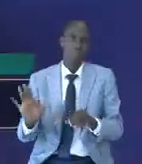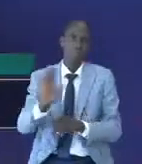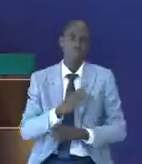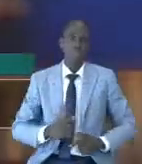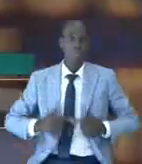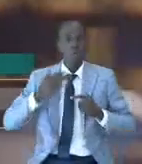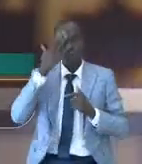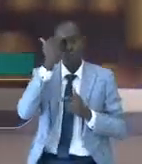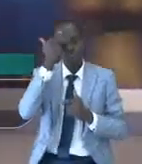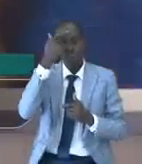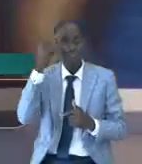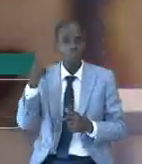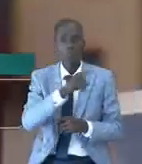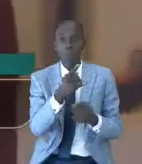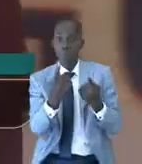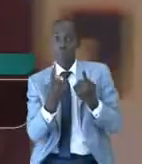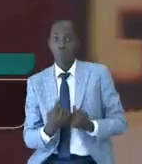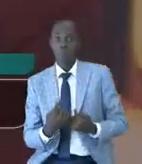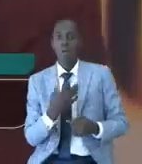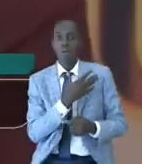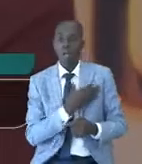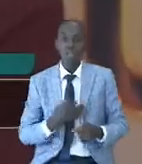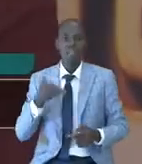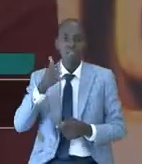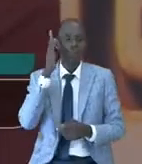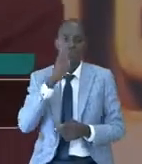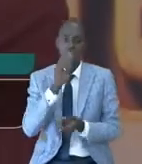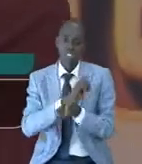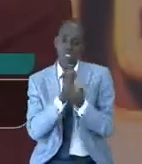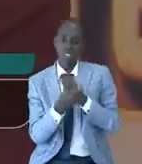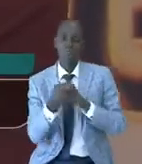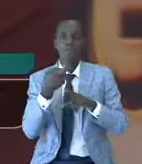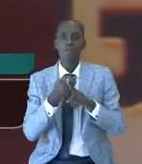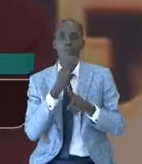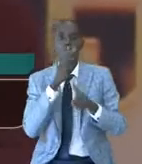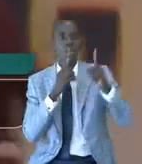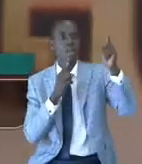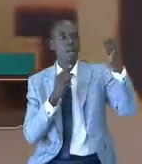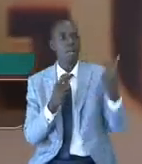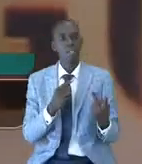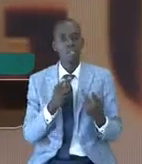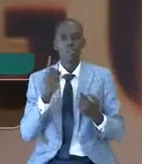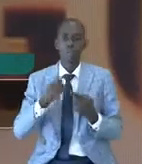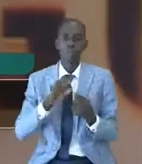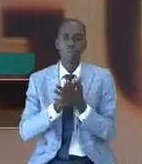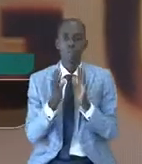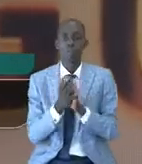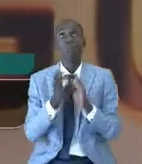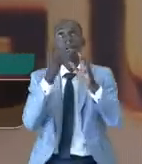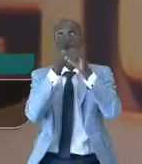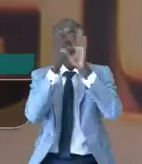you come, there'll be a change from being average to achiever. Number five,